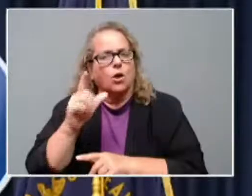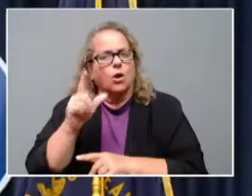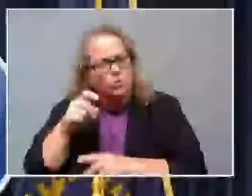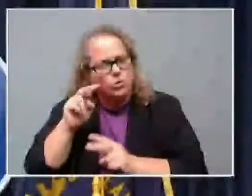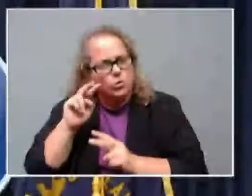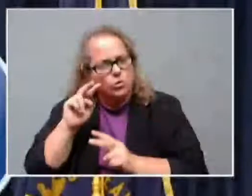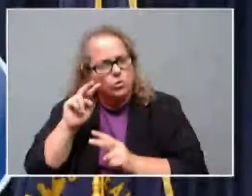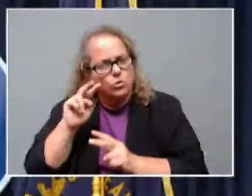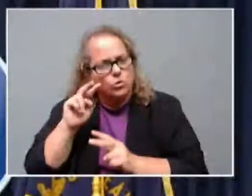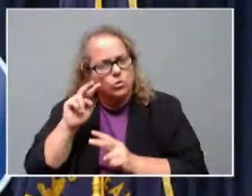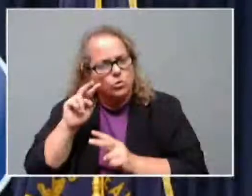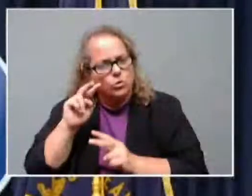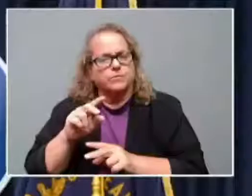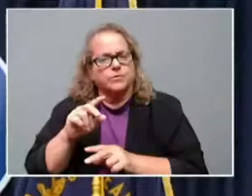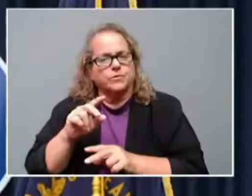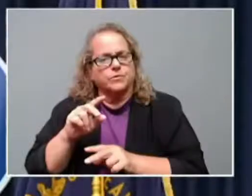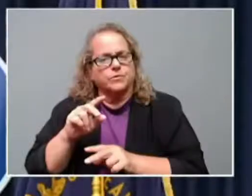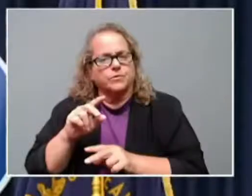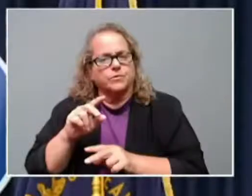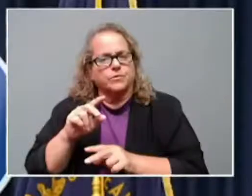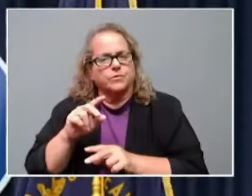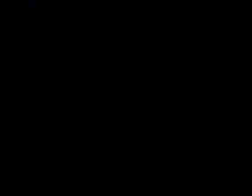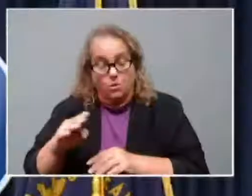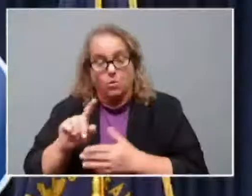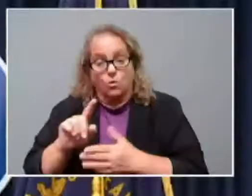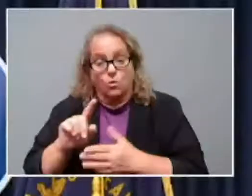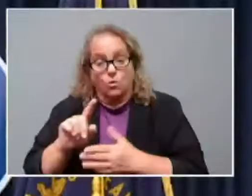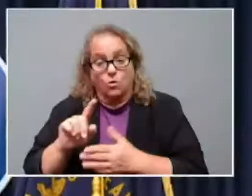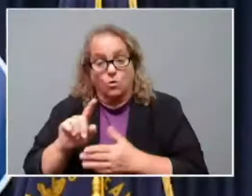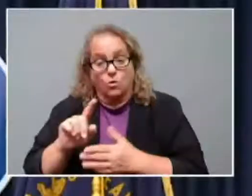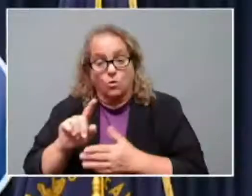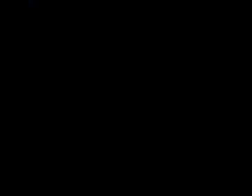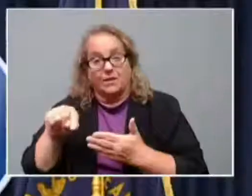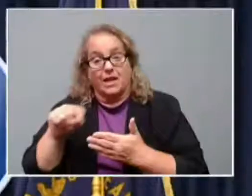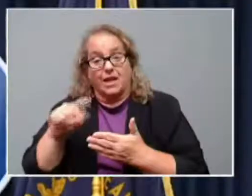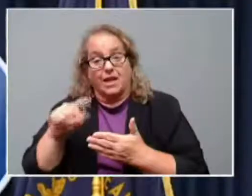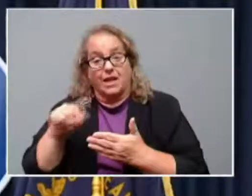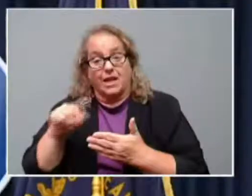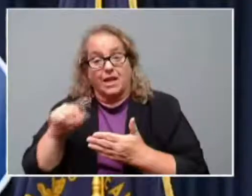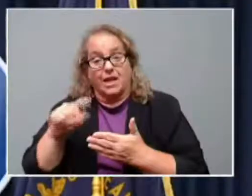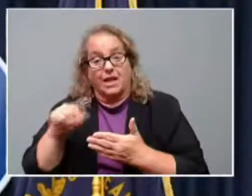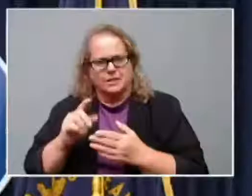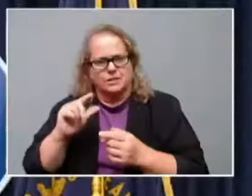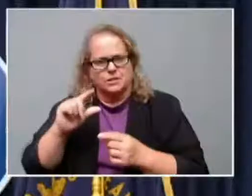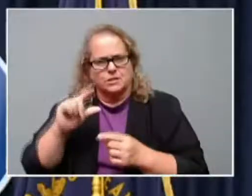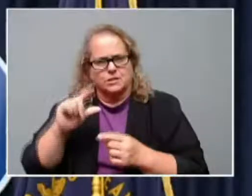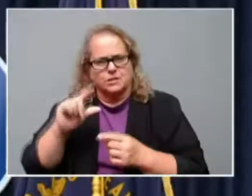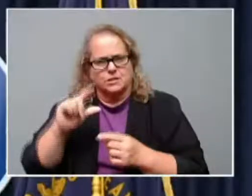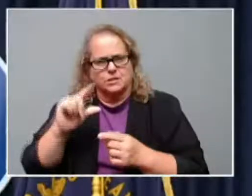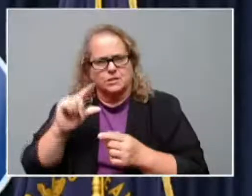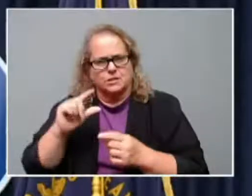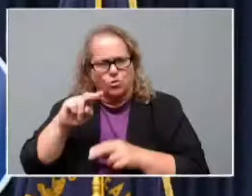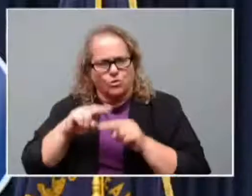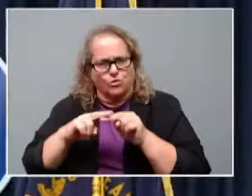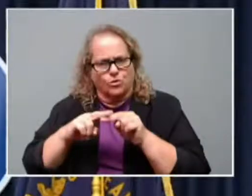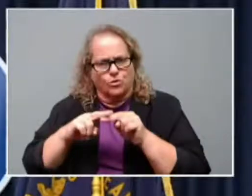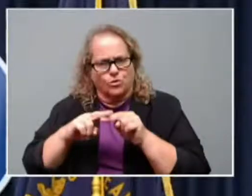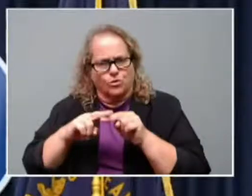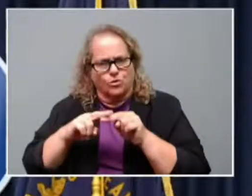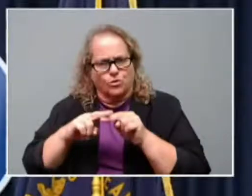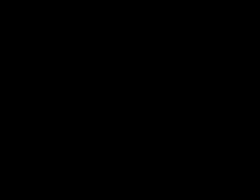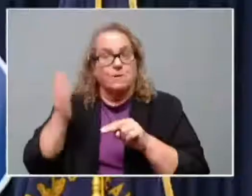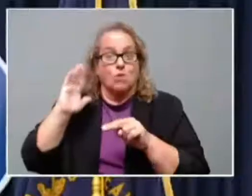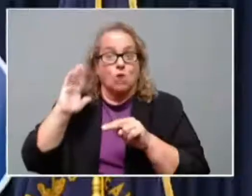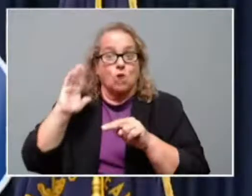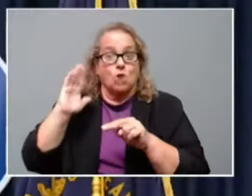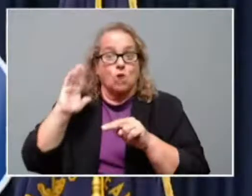from this last week and the week before is one of the smallest that we have seen. So we hope that doesn't mean that our decline